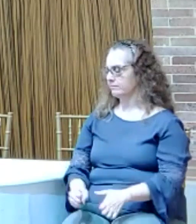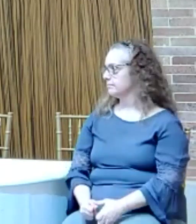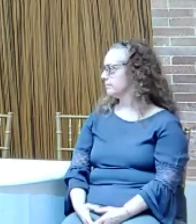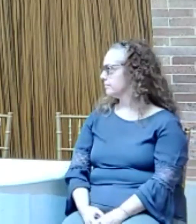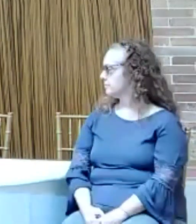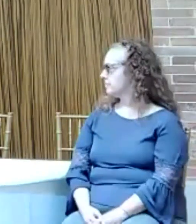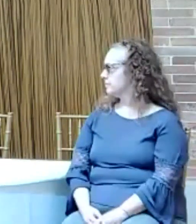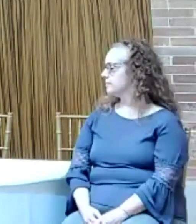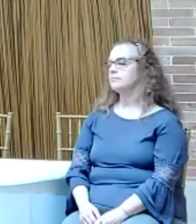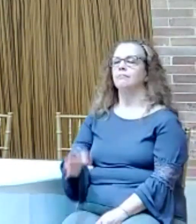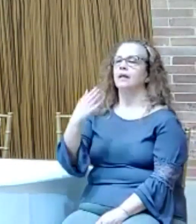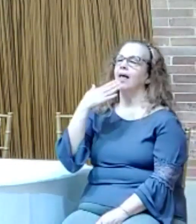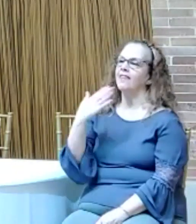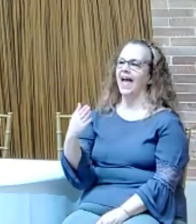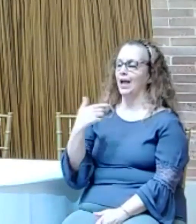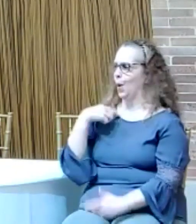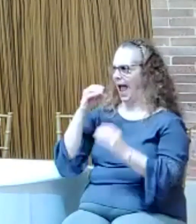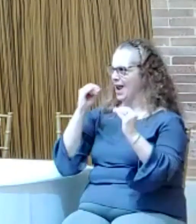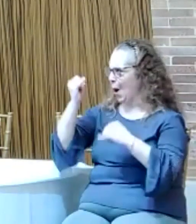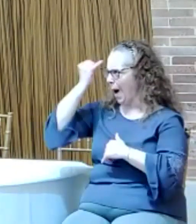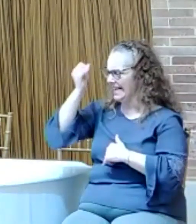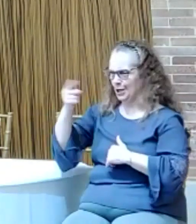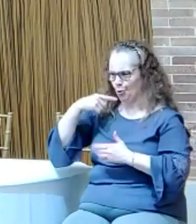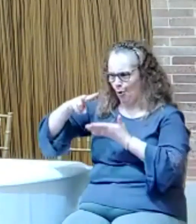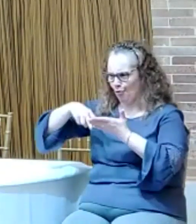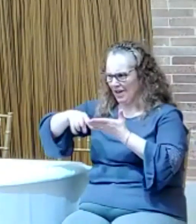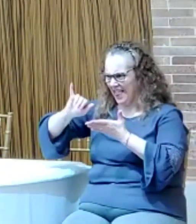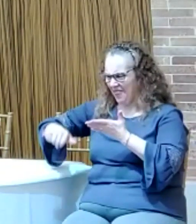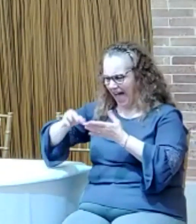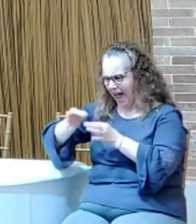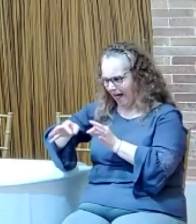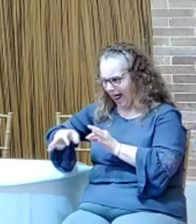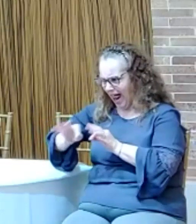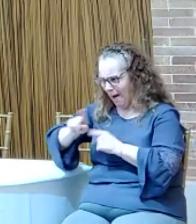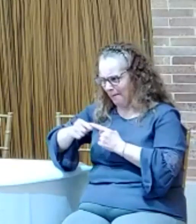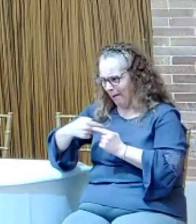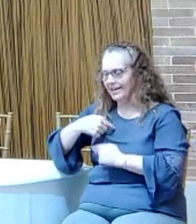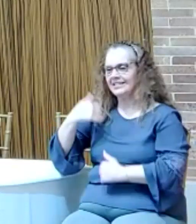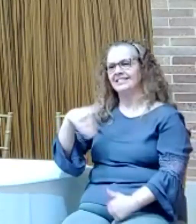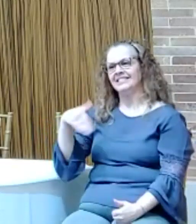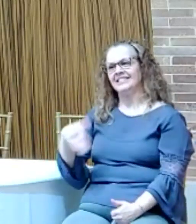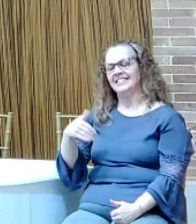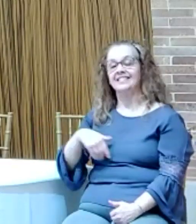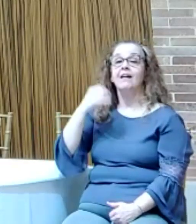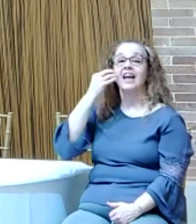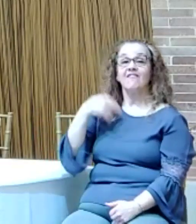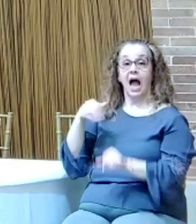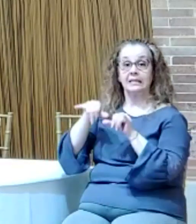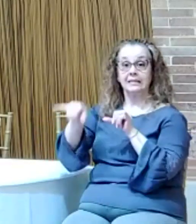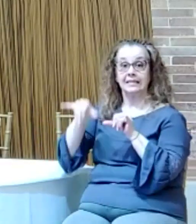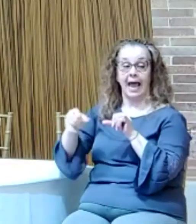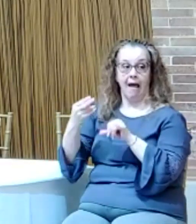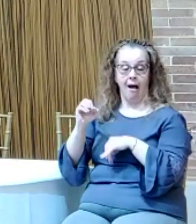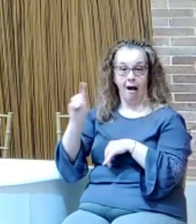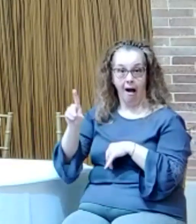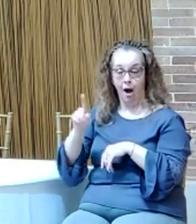Green thank you I had no idea you were going to read all that uh if I had stayed at HUD any longer my title was